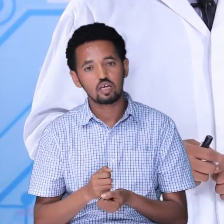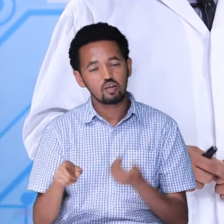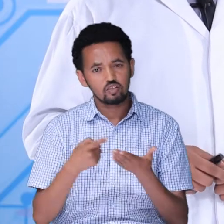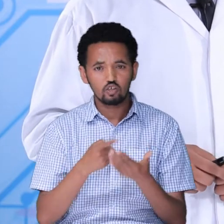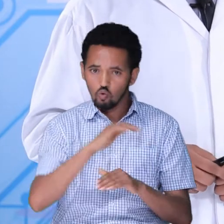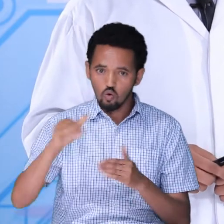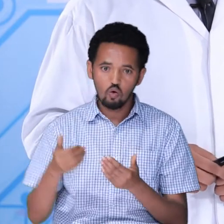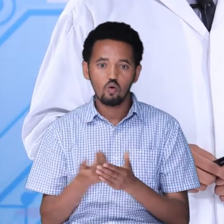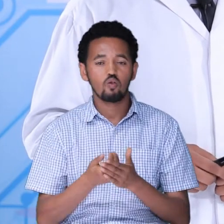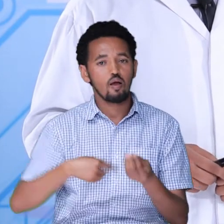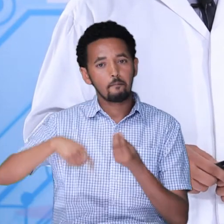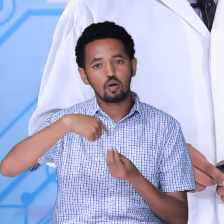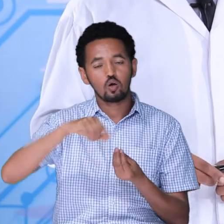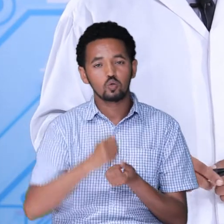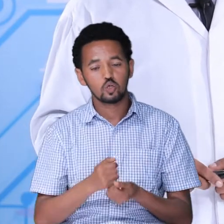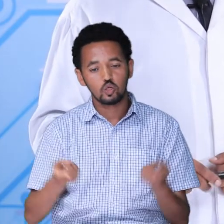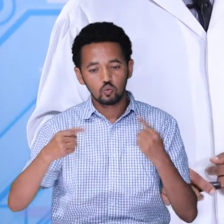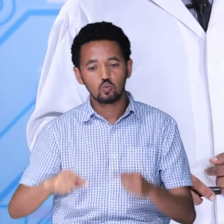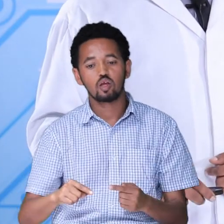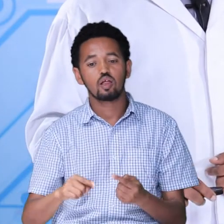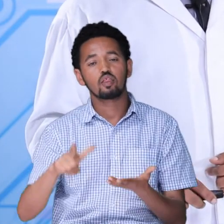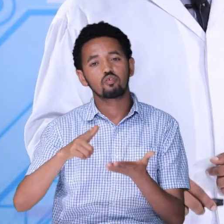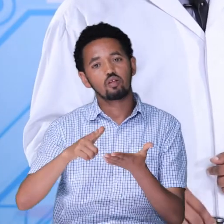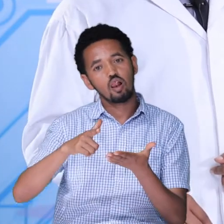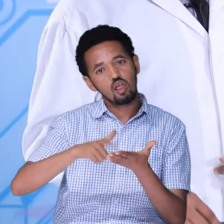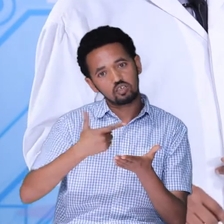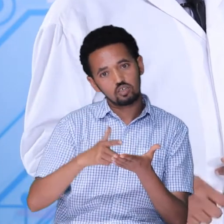all about today's lesson.